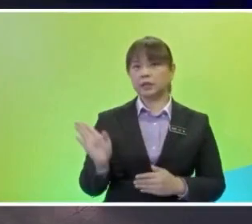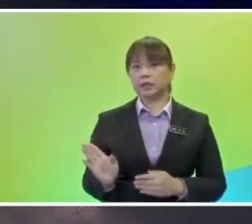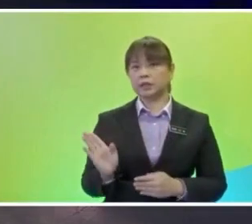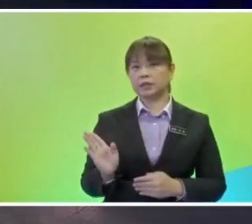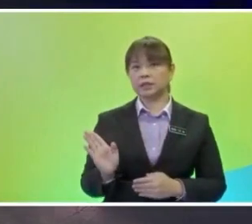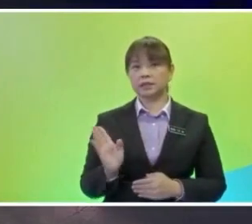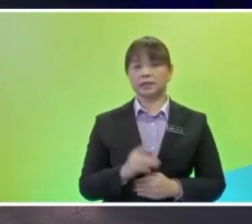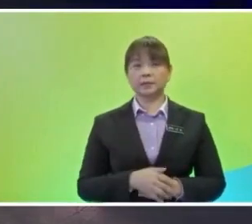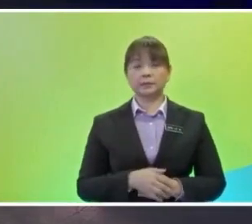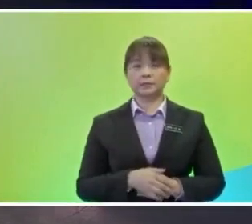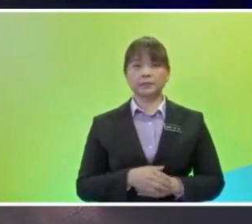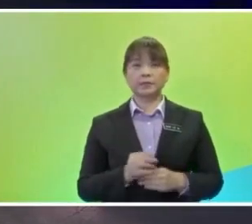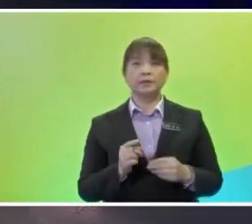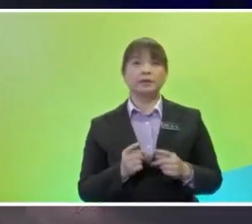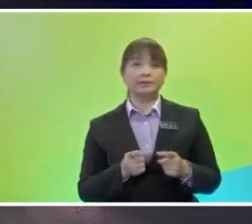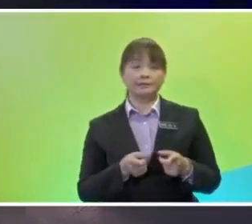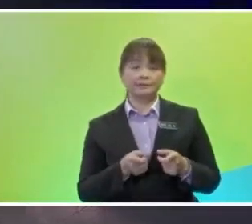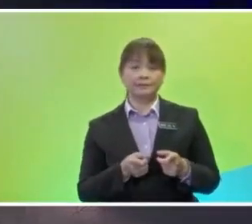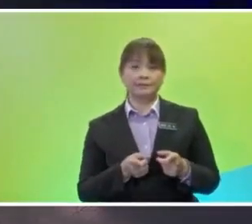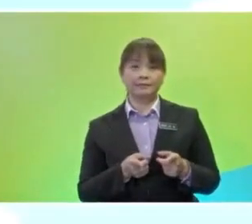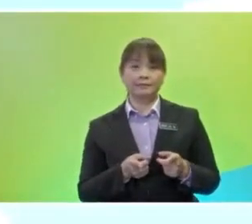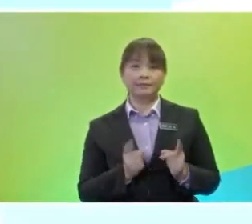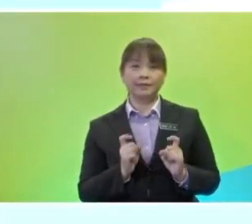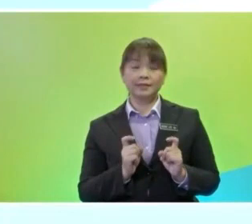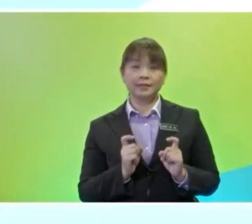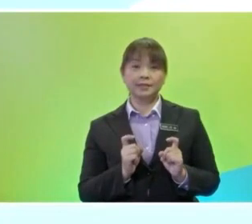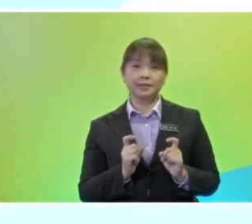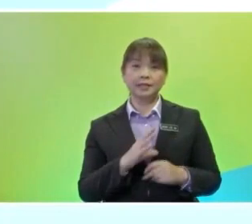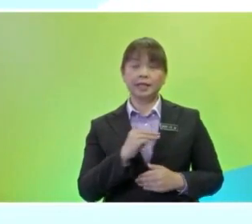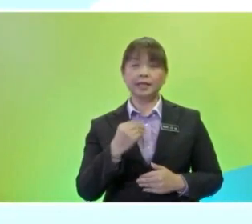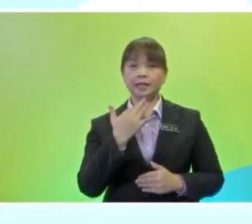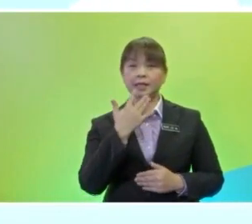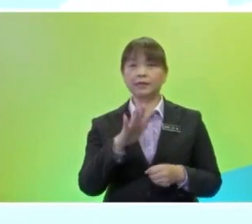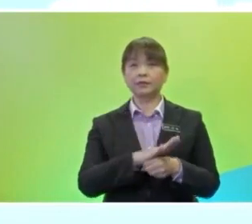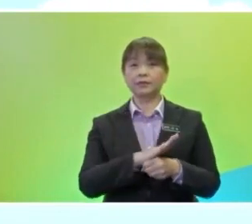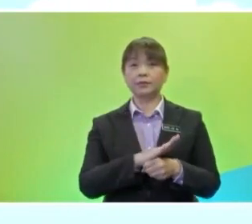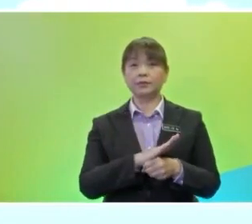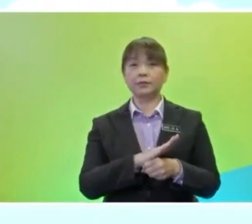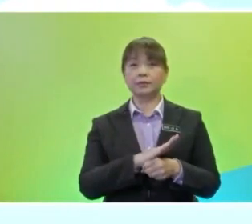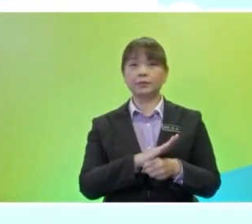Fast and colorful. Okay, Umairah. Okay.